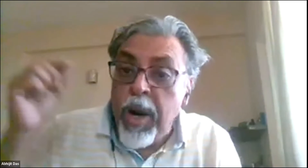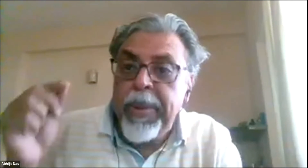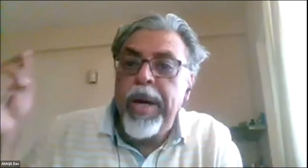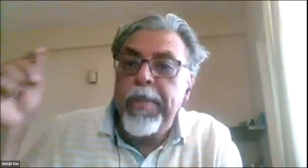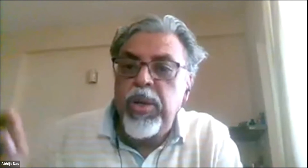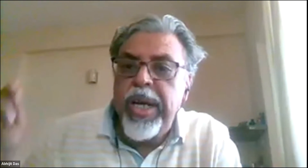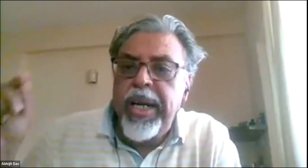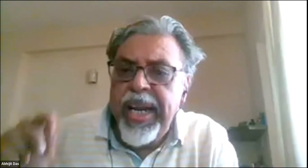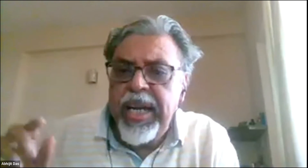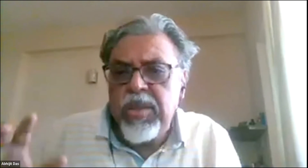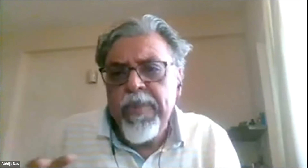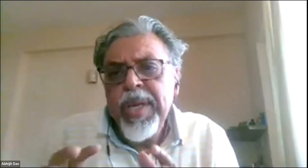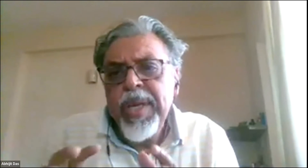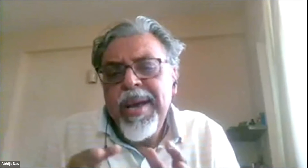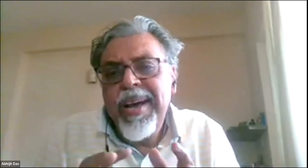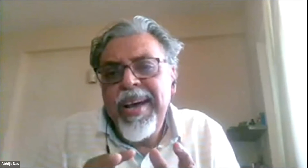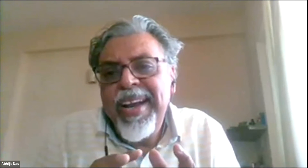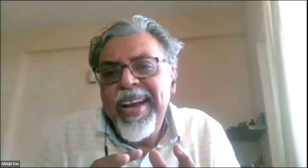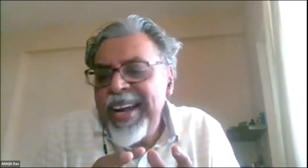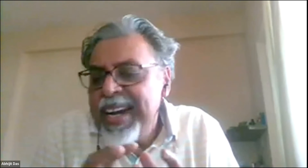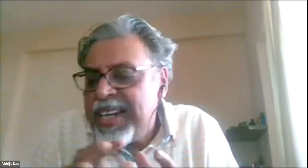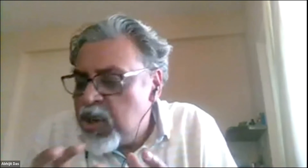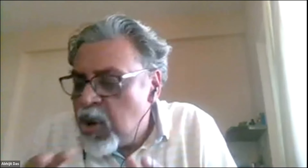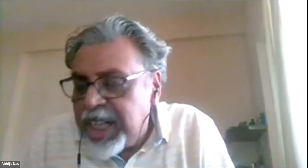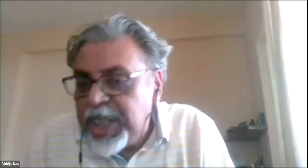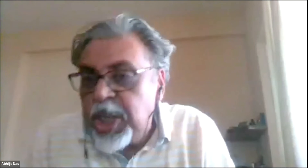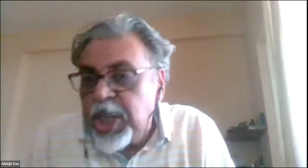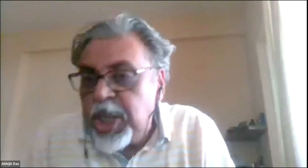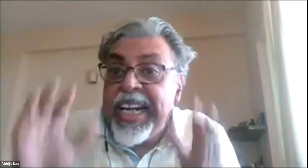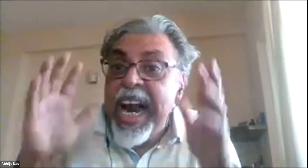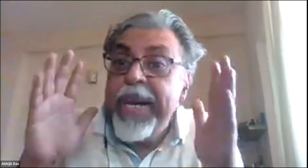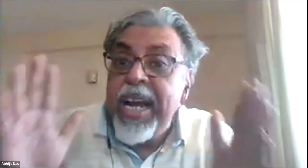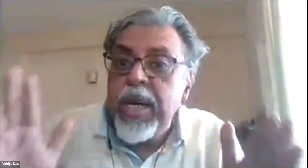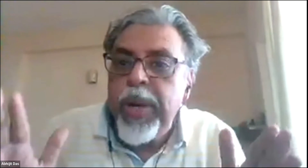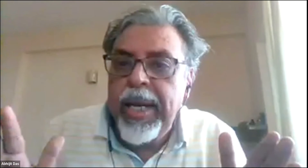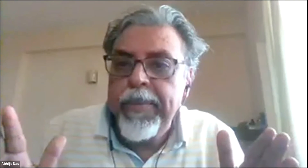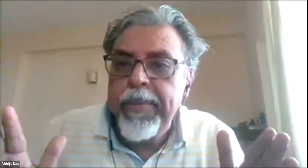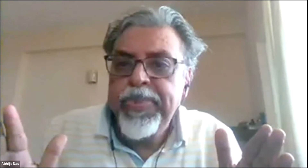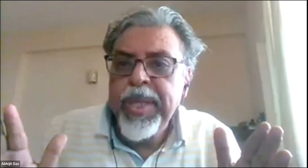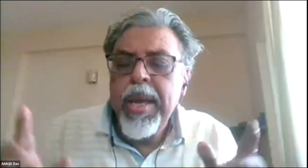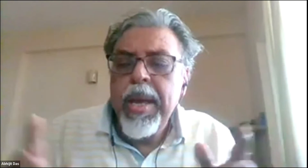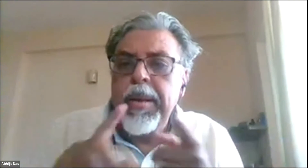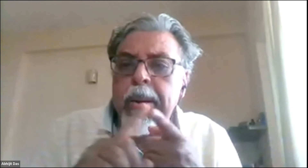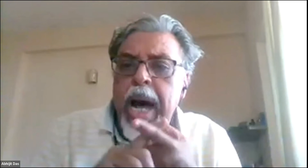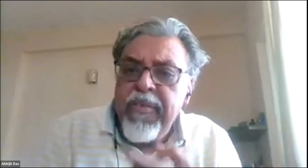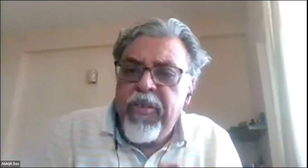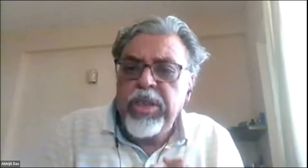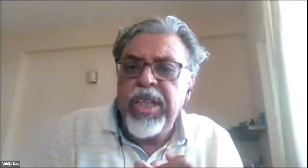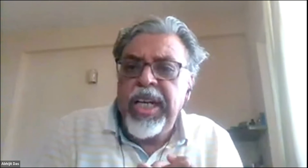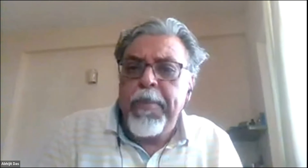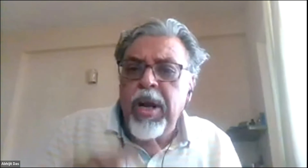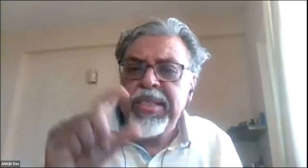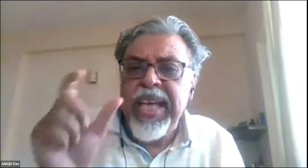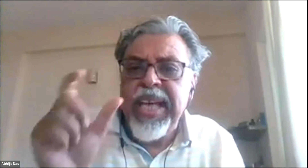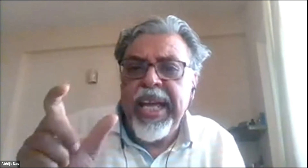the consultative spaces of what people who are being excluded need. So it is not a shortcut. It can't be done